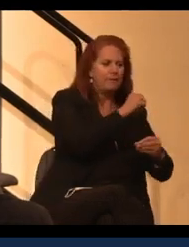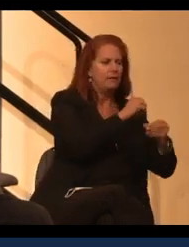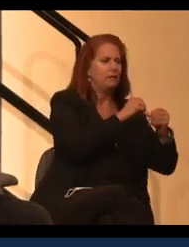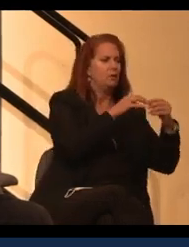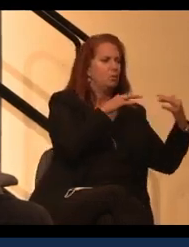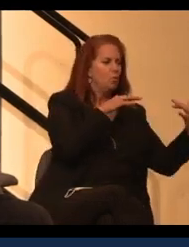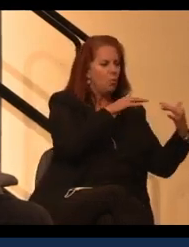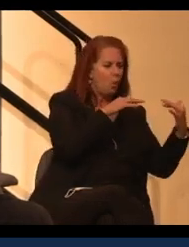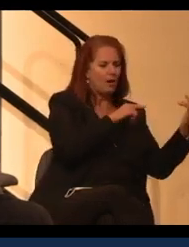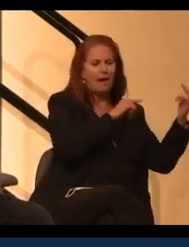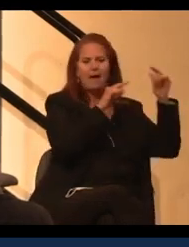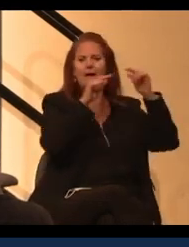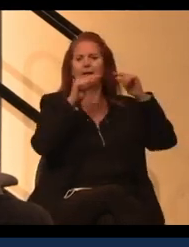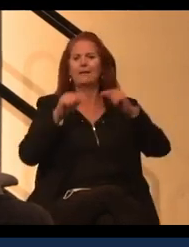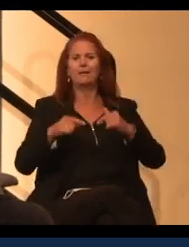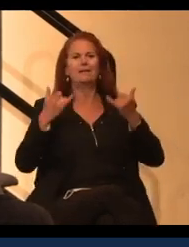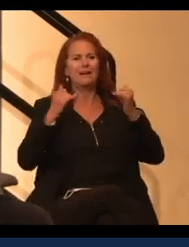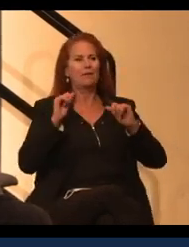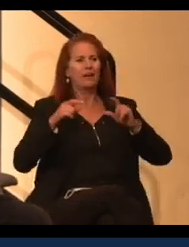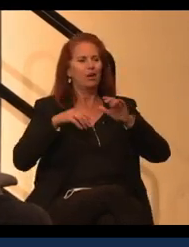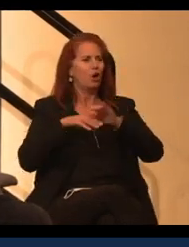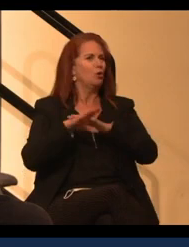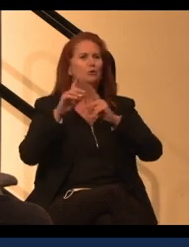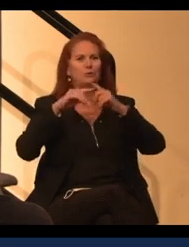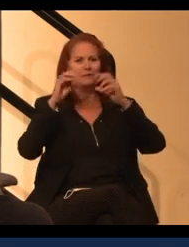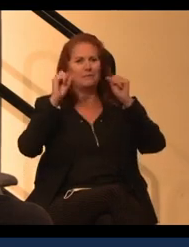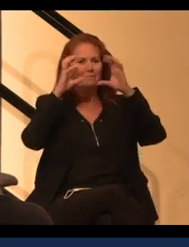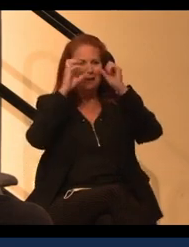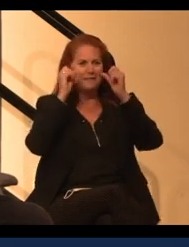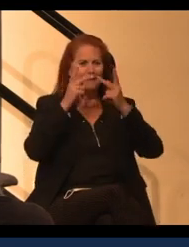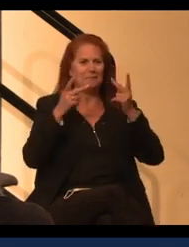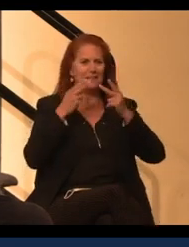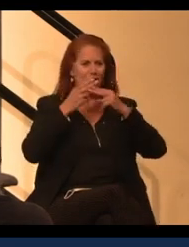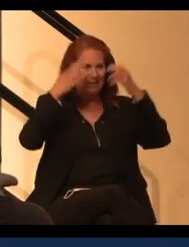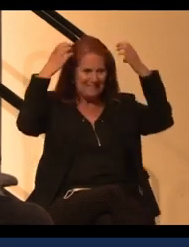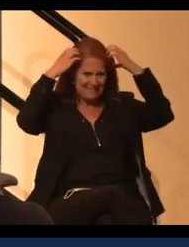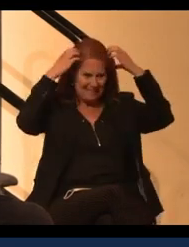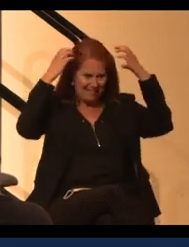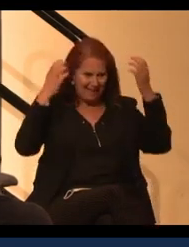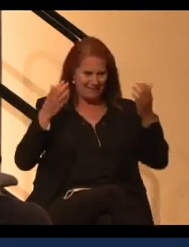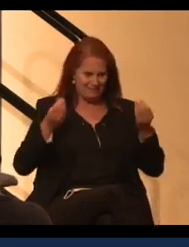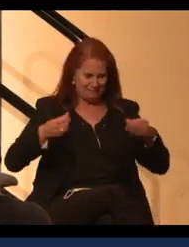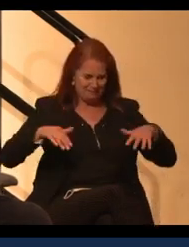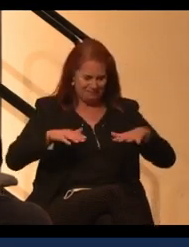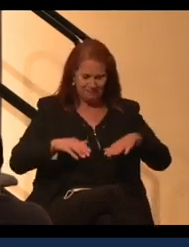coming to a place where we can now go to this amazing place called Disneyland.